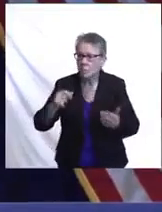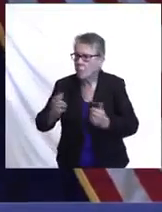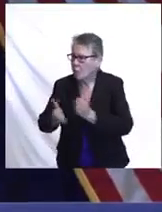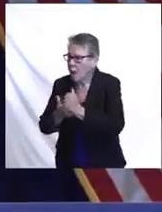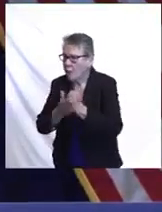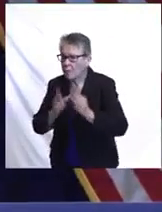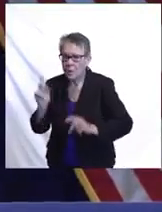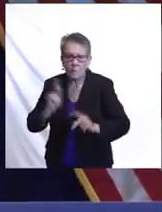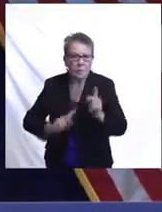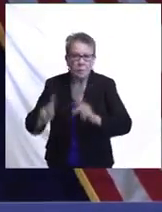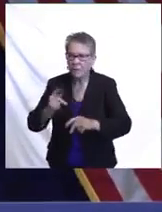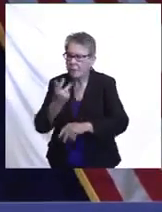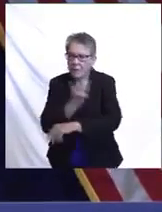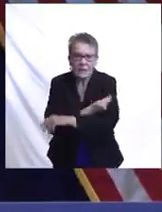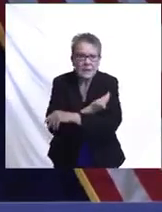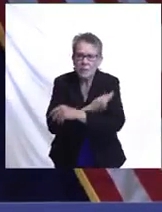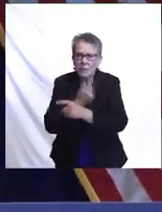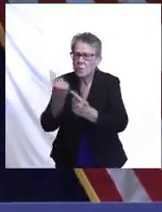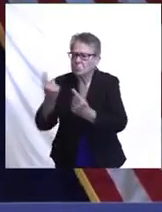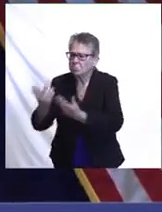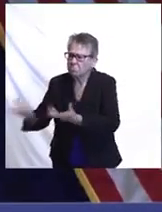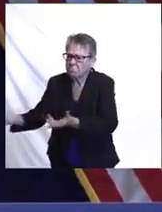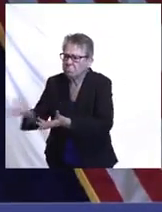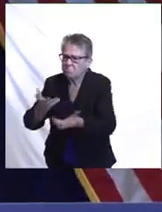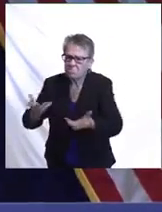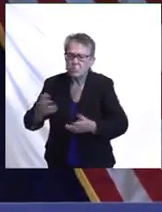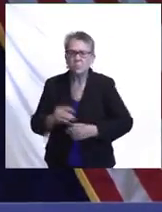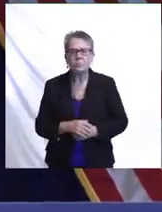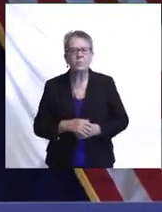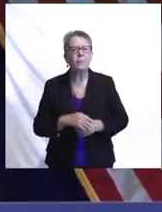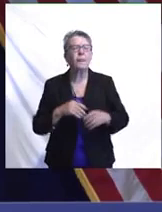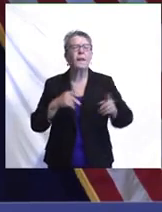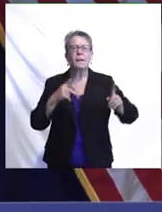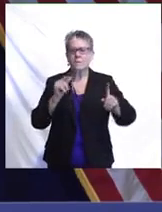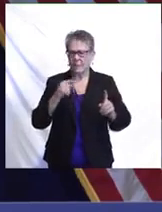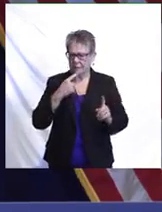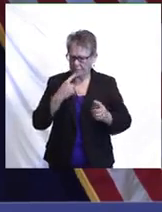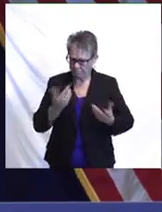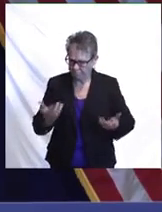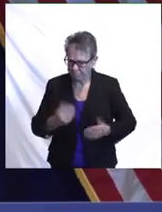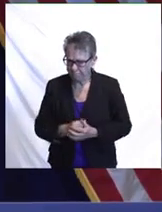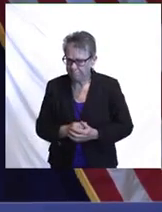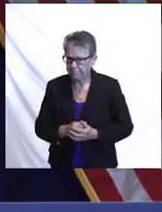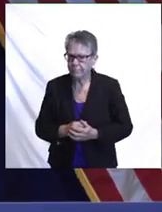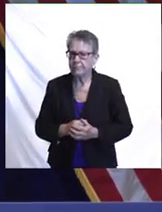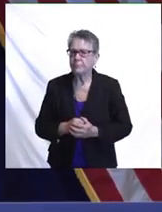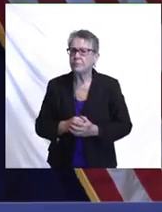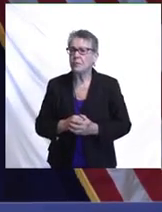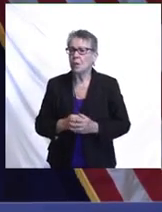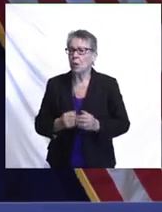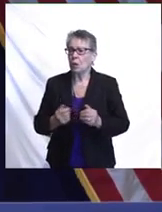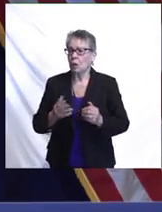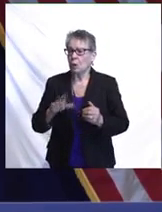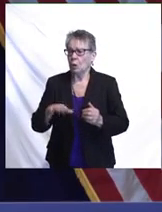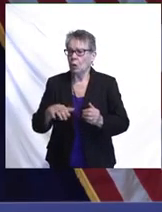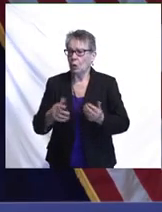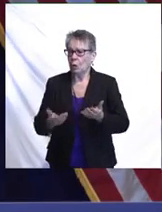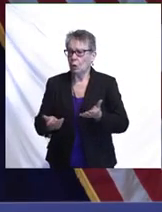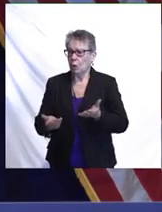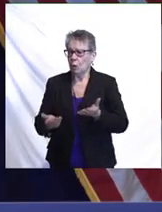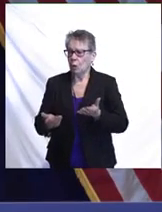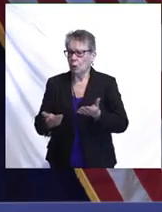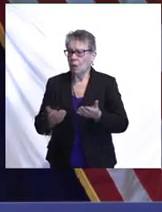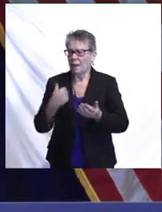Yes, I'll re-echo my remarks from last week with regards to those 3 state-run vaccination sites. Our all-hazards